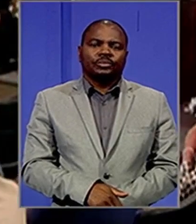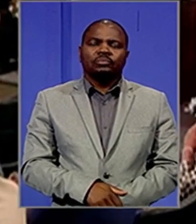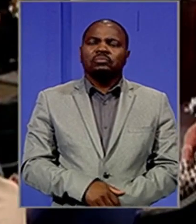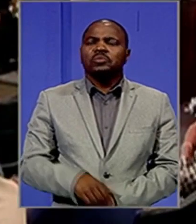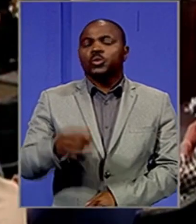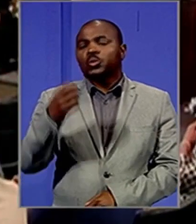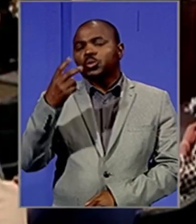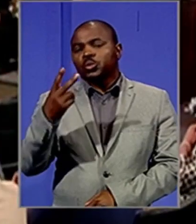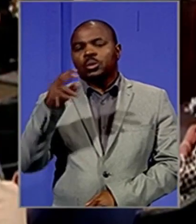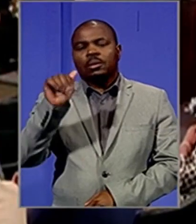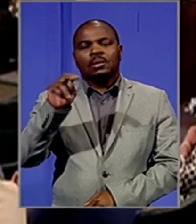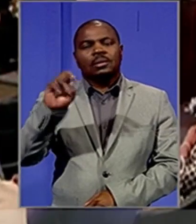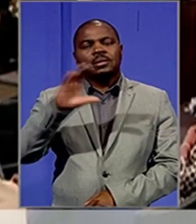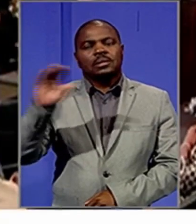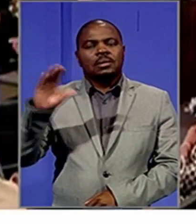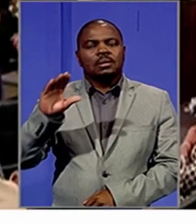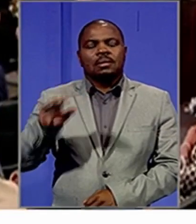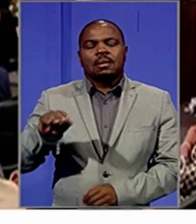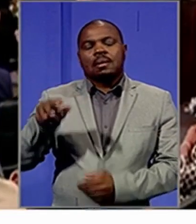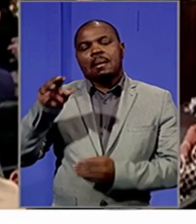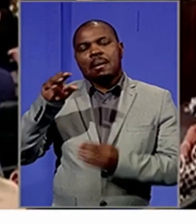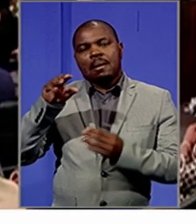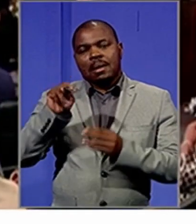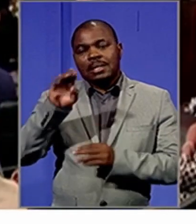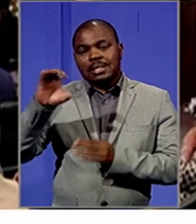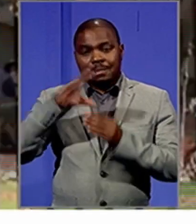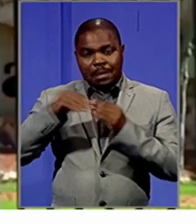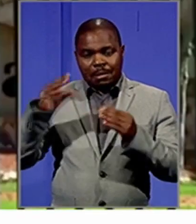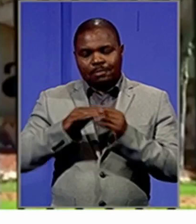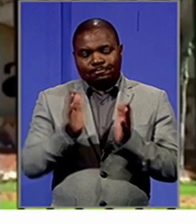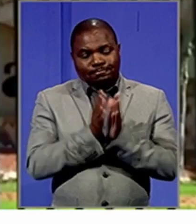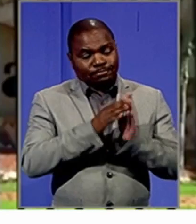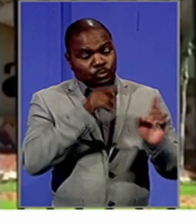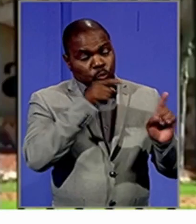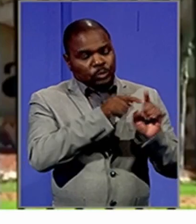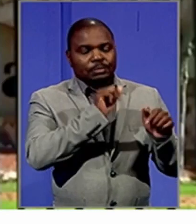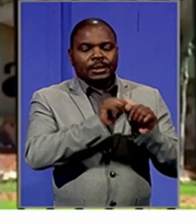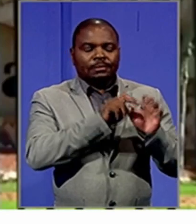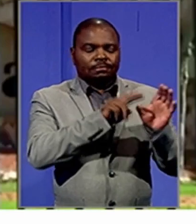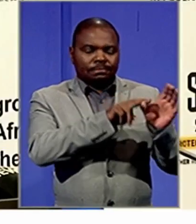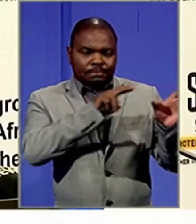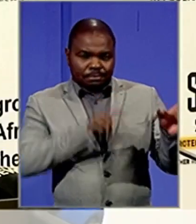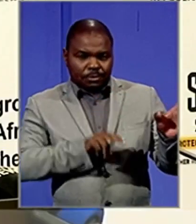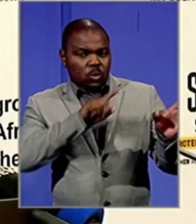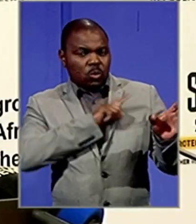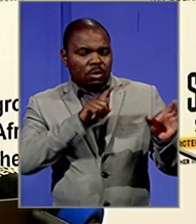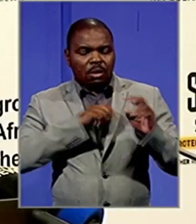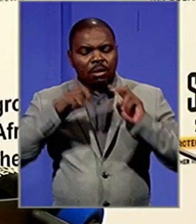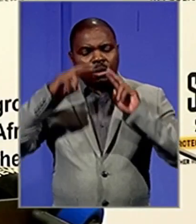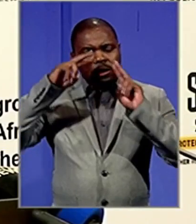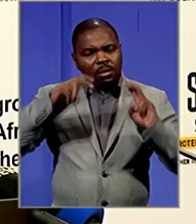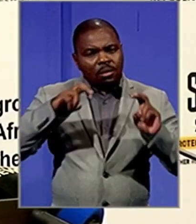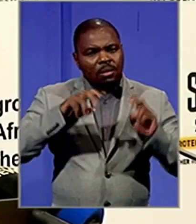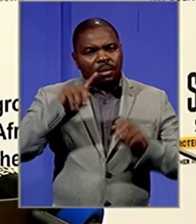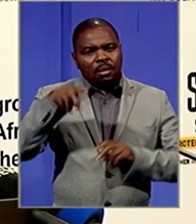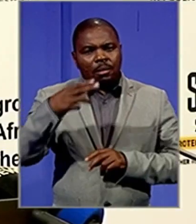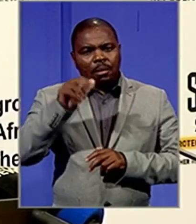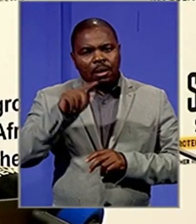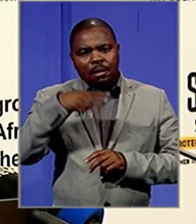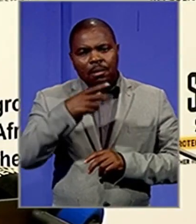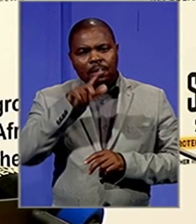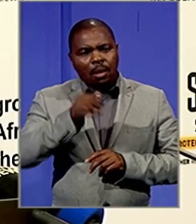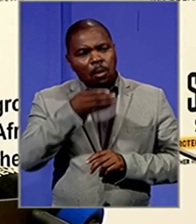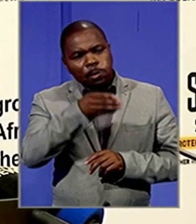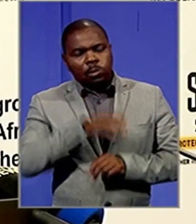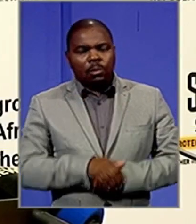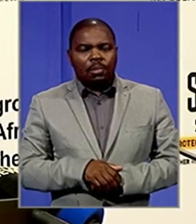Ditokololo di le pedi tsa khuduthamaga di ikuetse go Mopresidente go emela ka thoko go latela dipatlisiso tsa kwa Phalaphala. The issue of Phala Phala is under